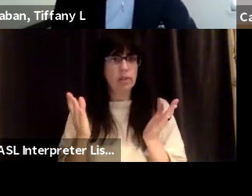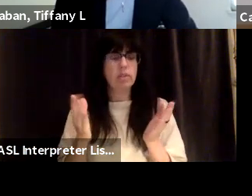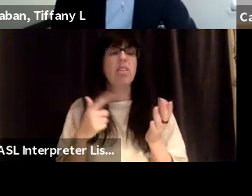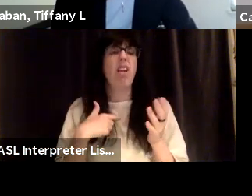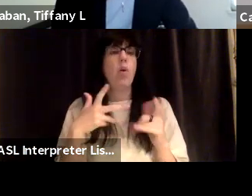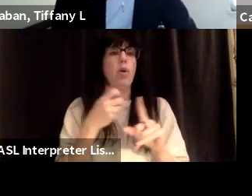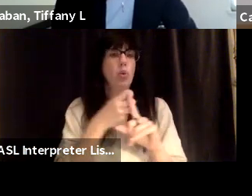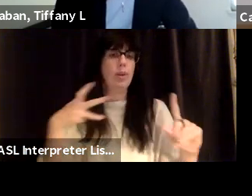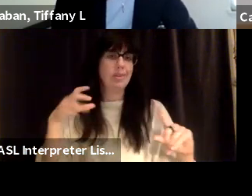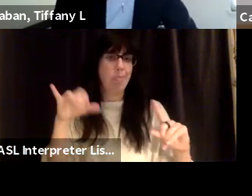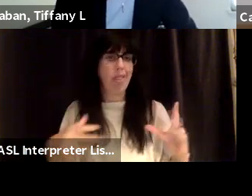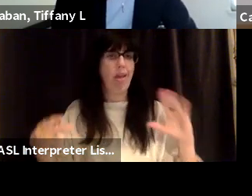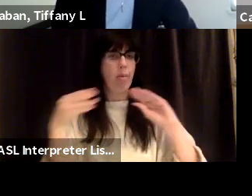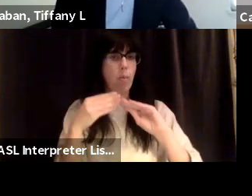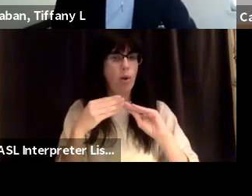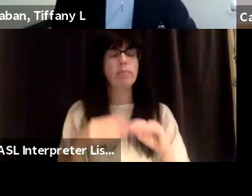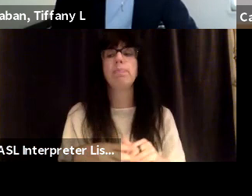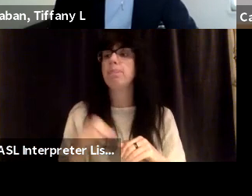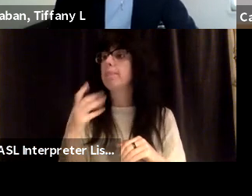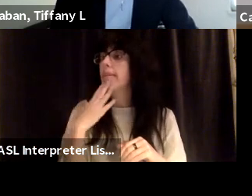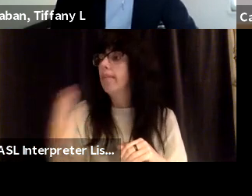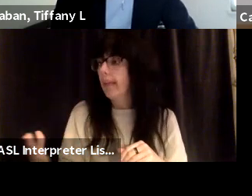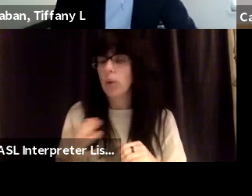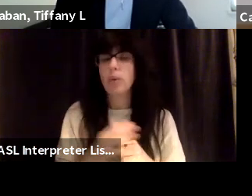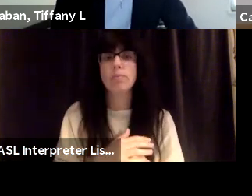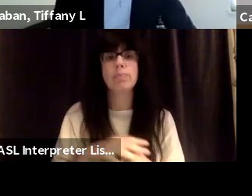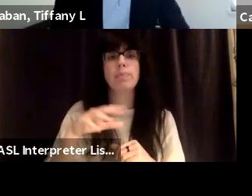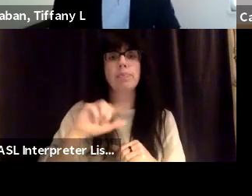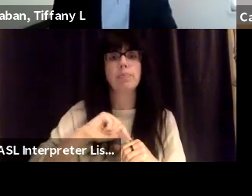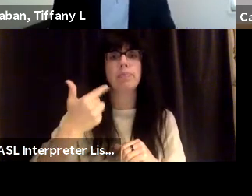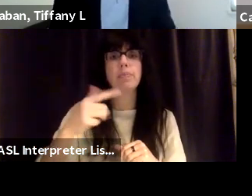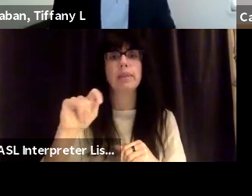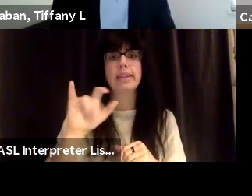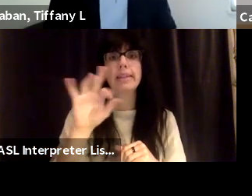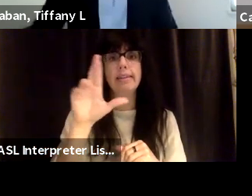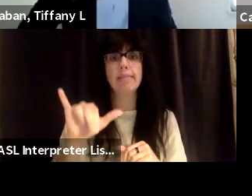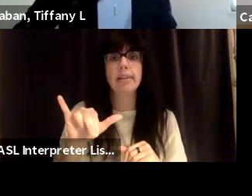that. Thank you. Thank you. Tiffany. I'm sorry about my phone going off so much.